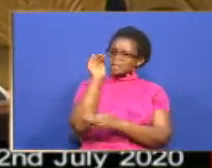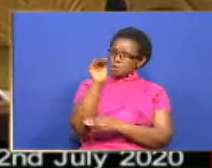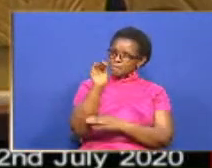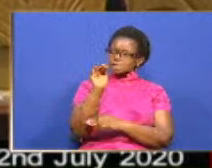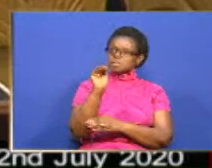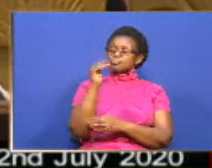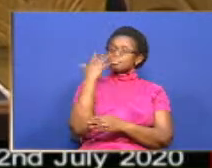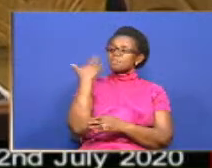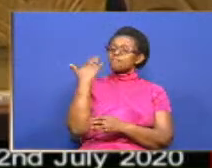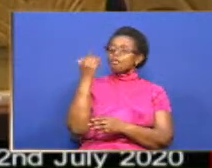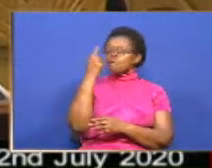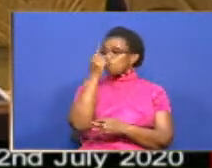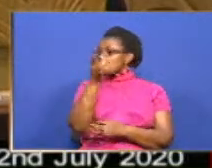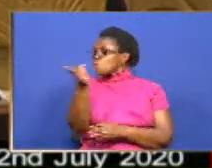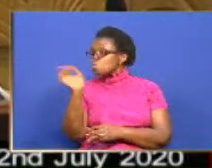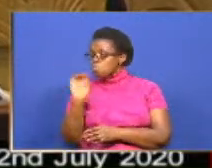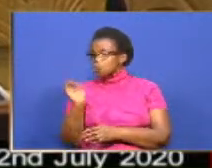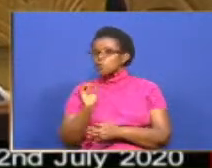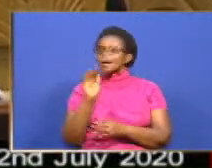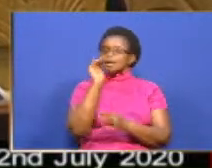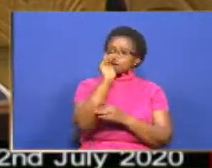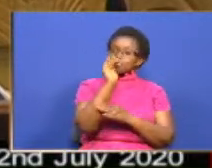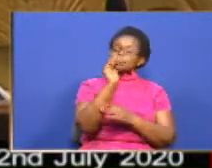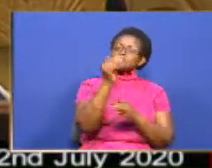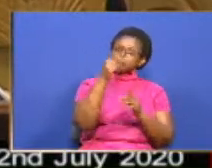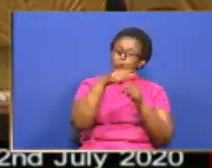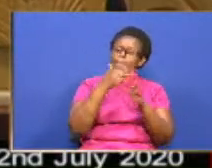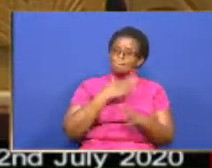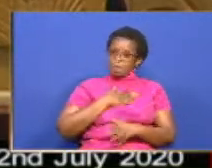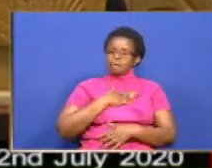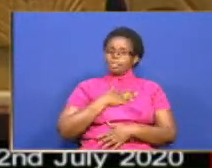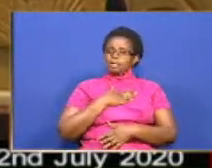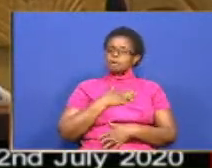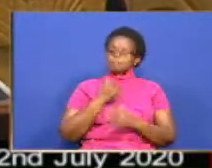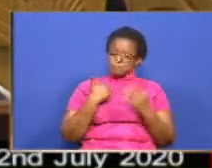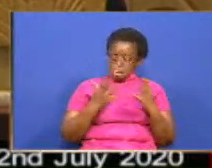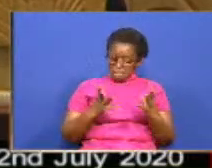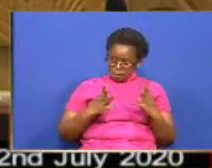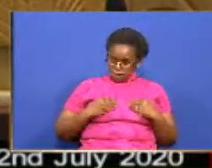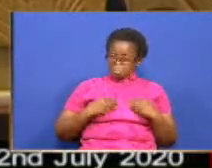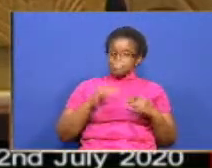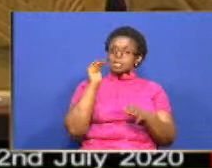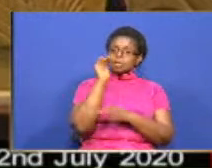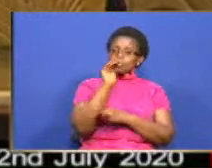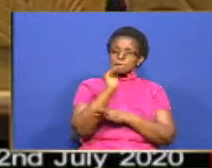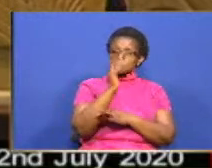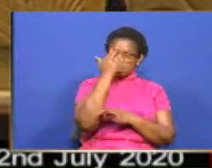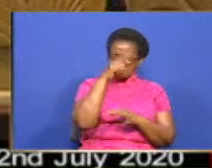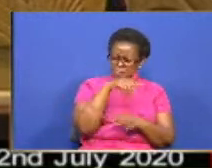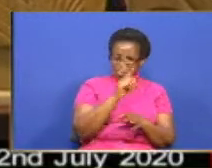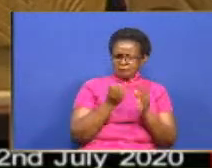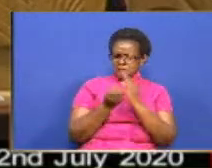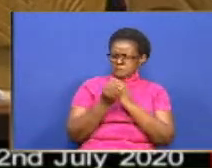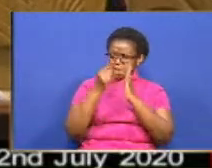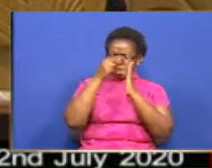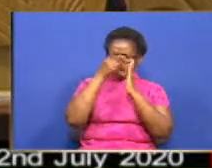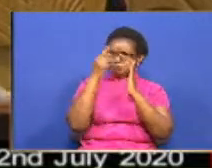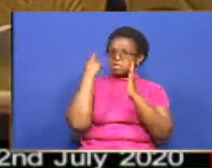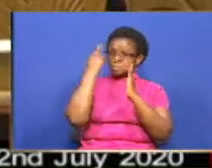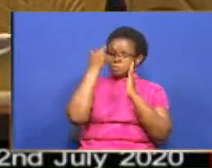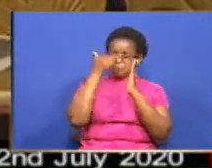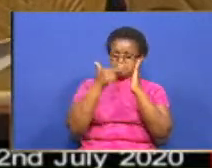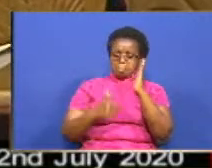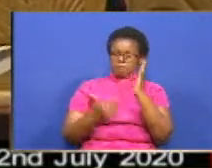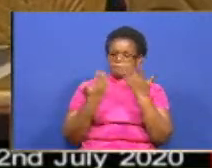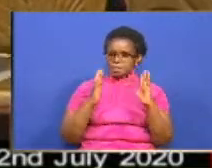House. It was made to the Speaker. So I agree to the request for the reasons that have been already explained.